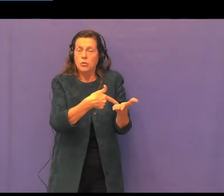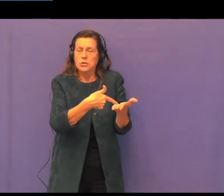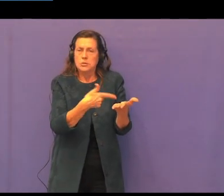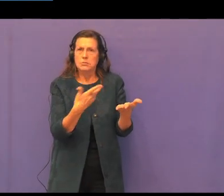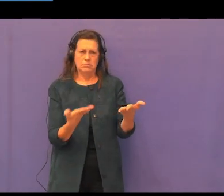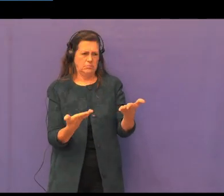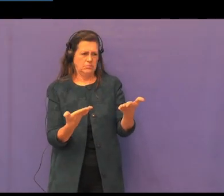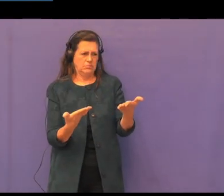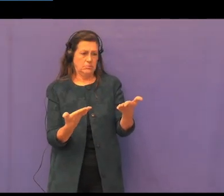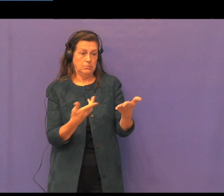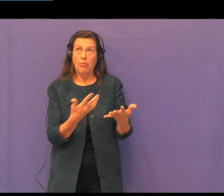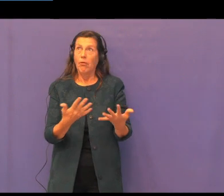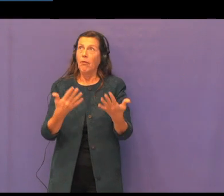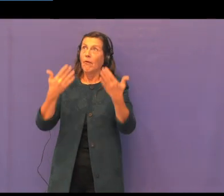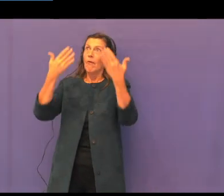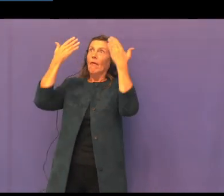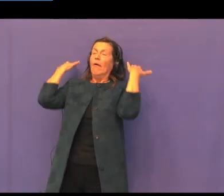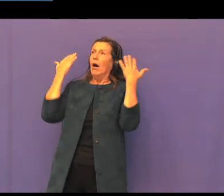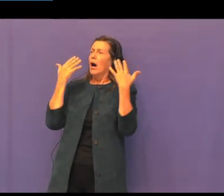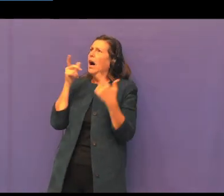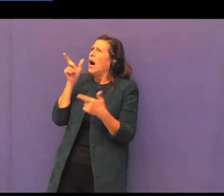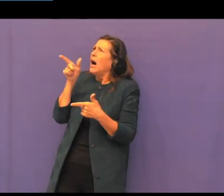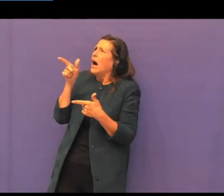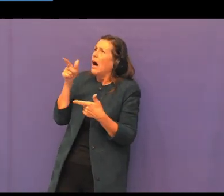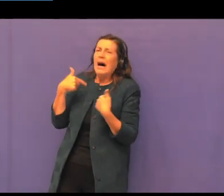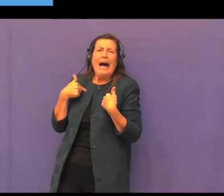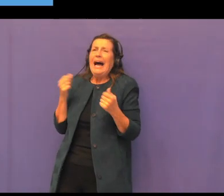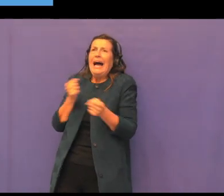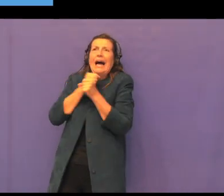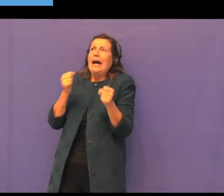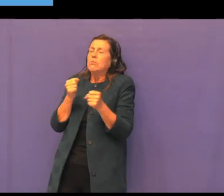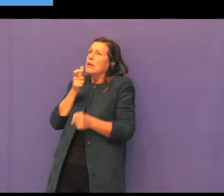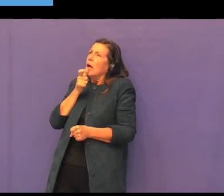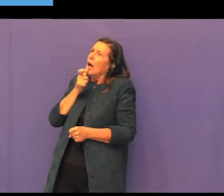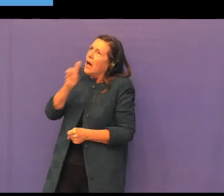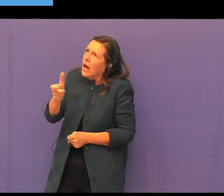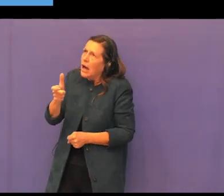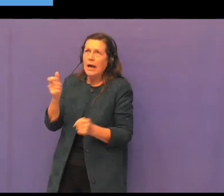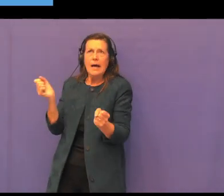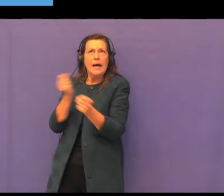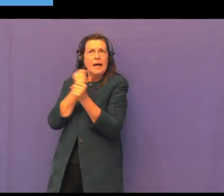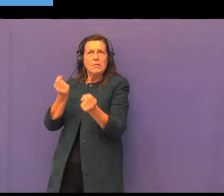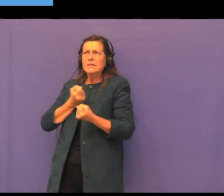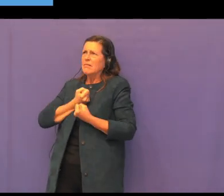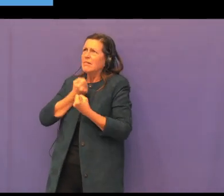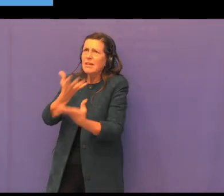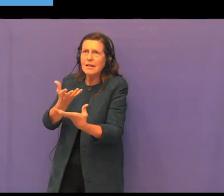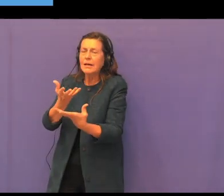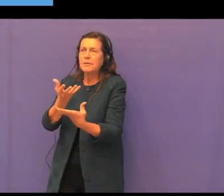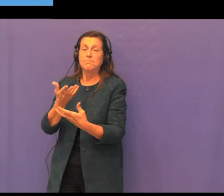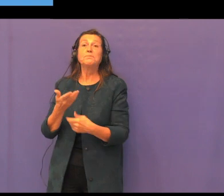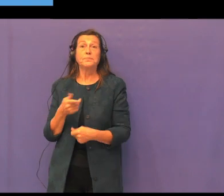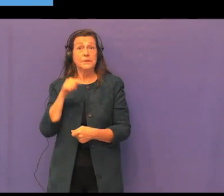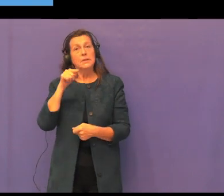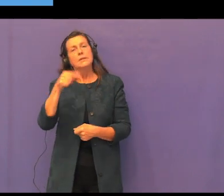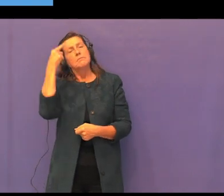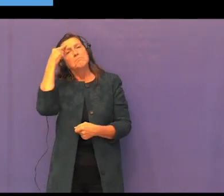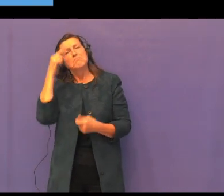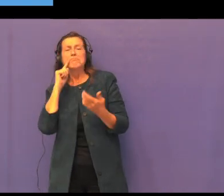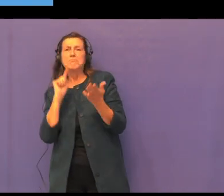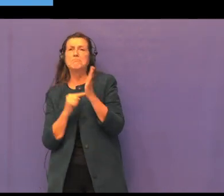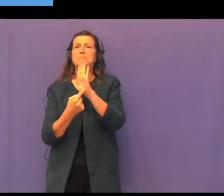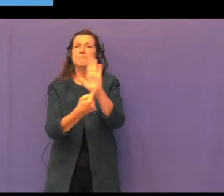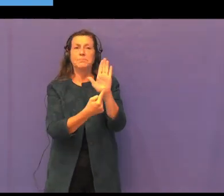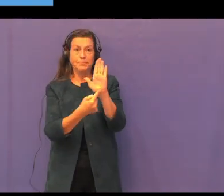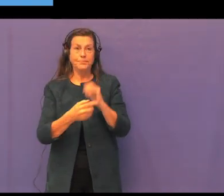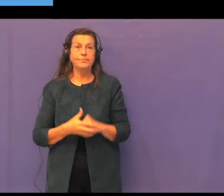planetary context? To try and put some kind of shape on this, and to think how we might think about this, I